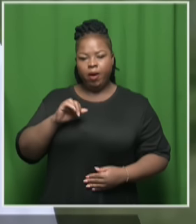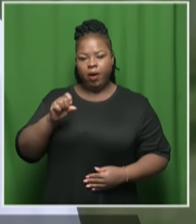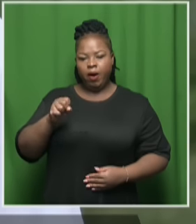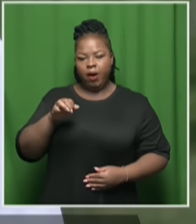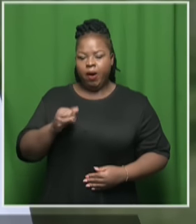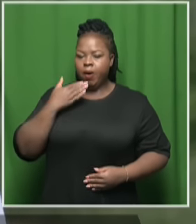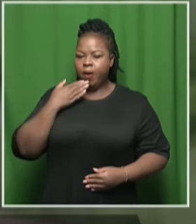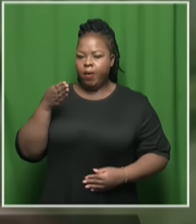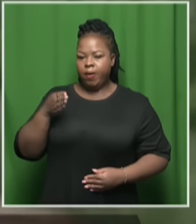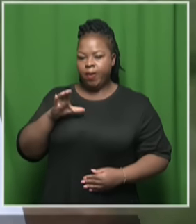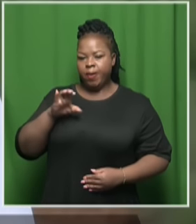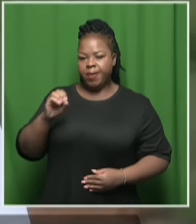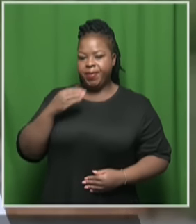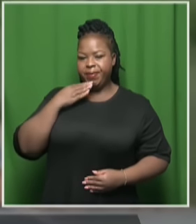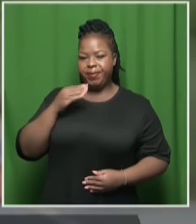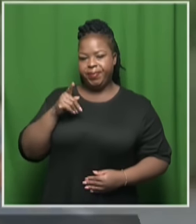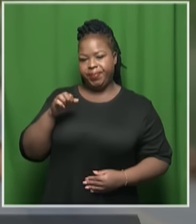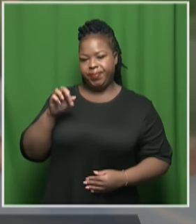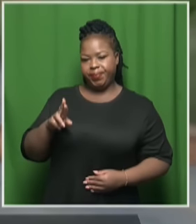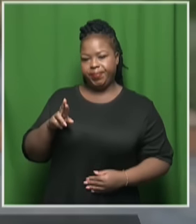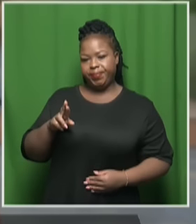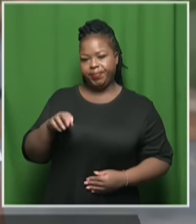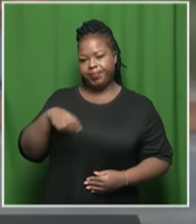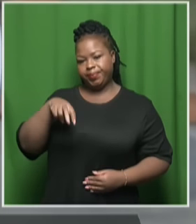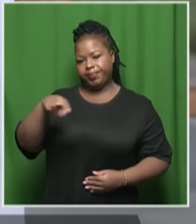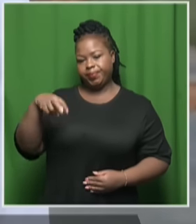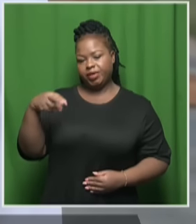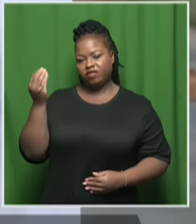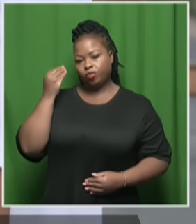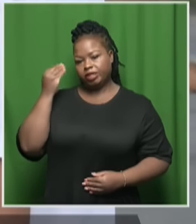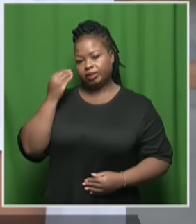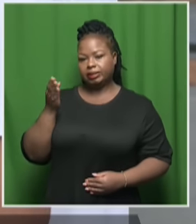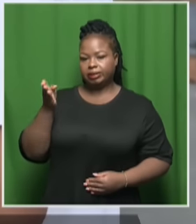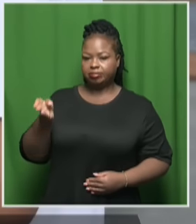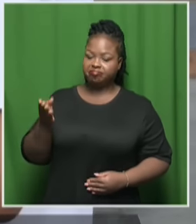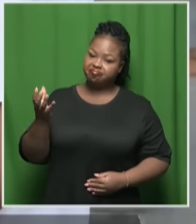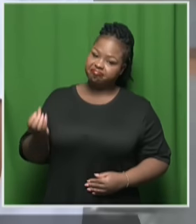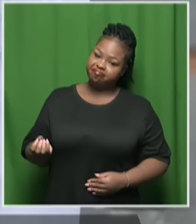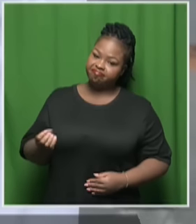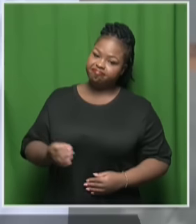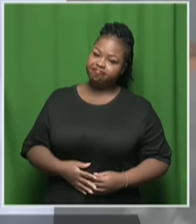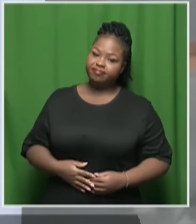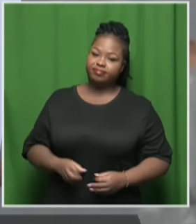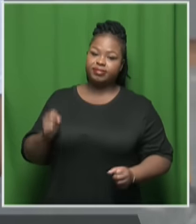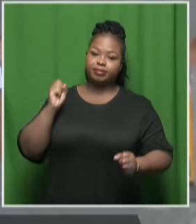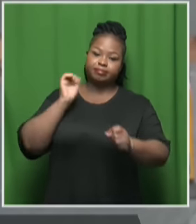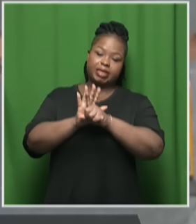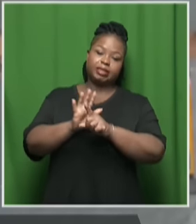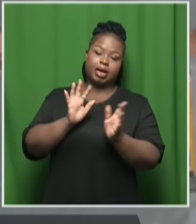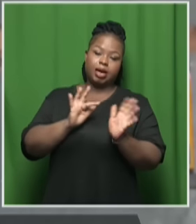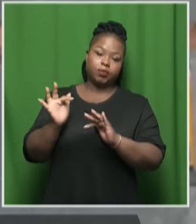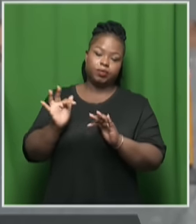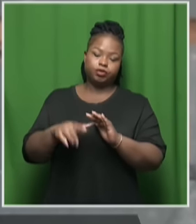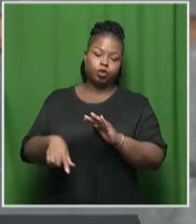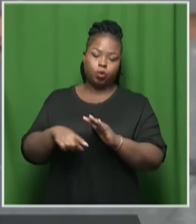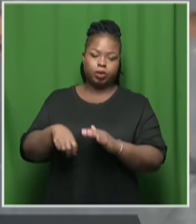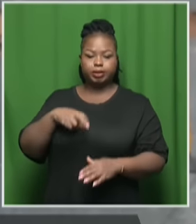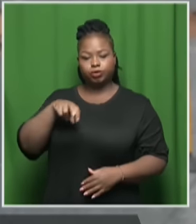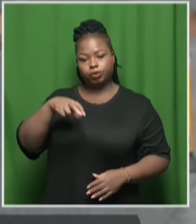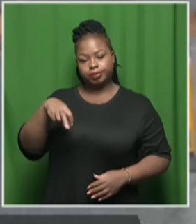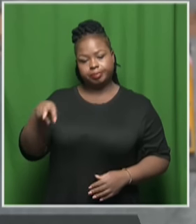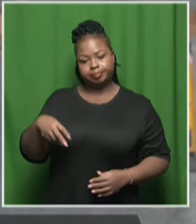of the Kruger Lowveld Tourism. She'll of course have all the details for us in terms of how this is impacting the local